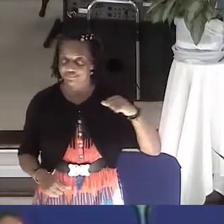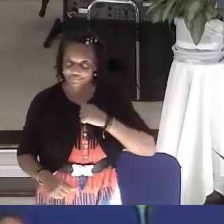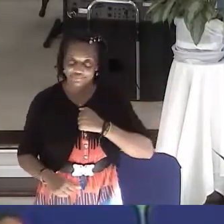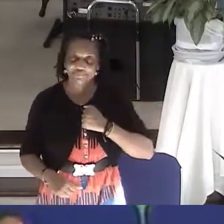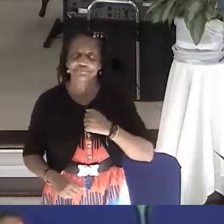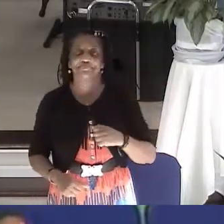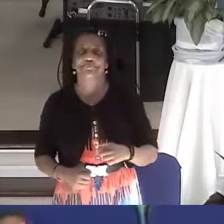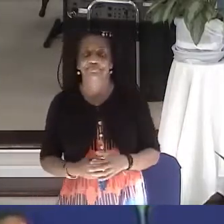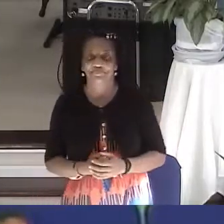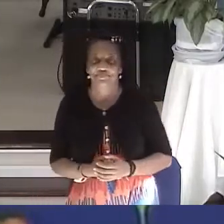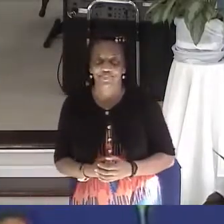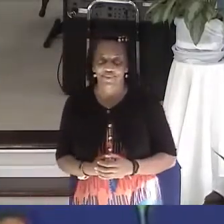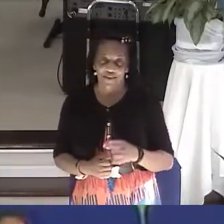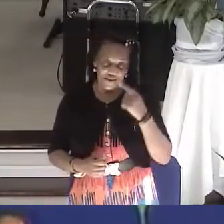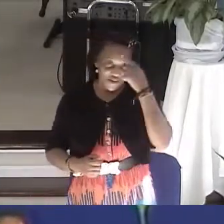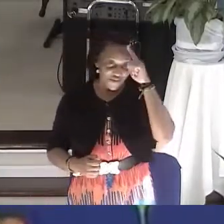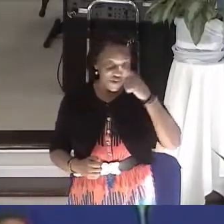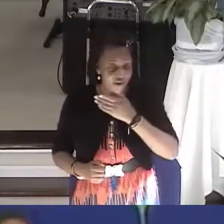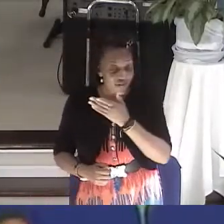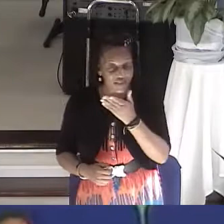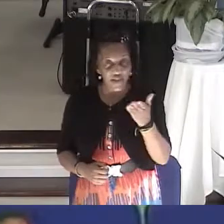veil.